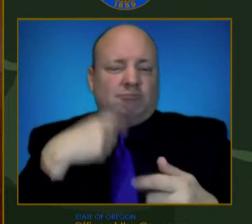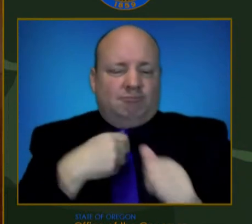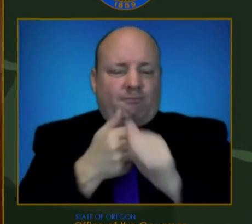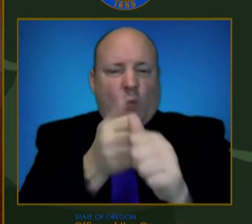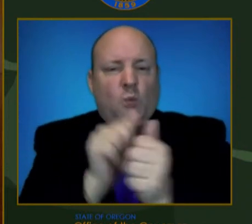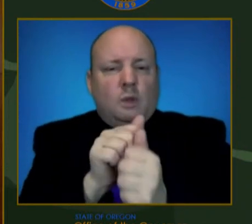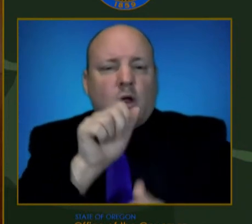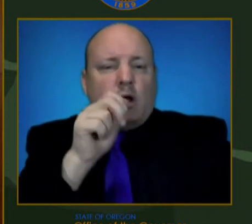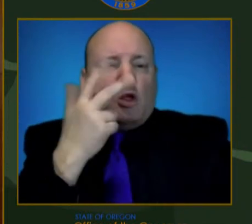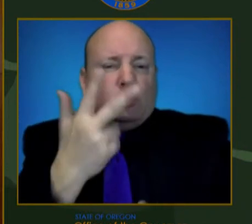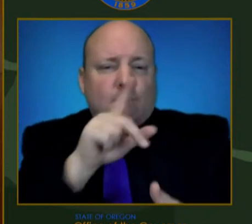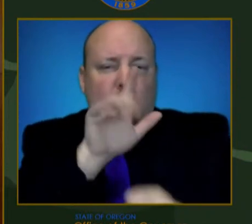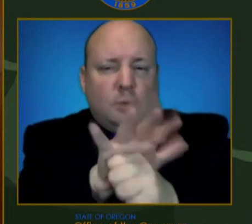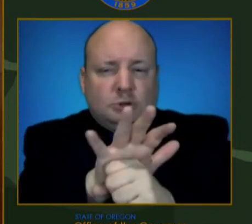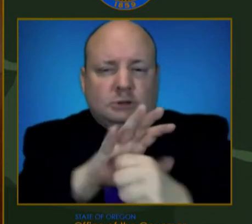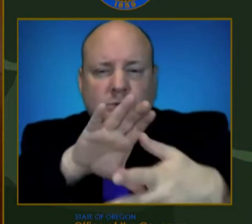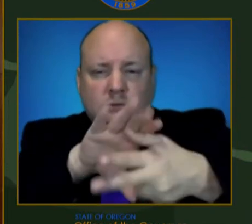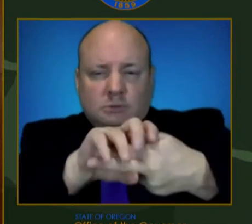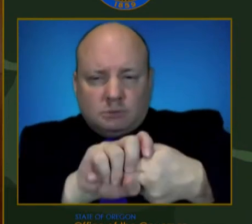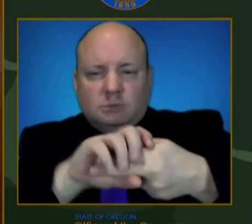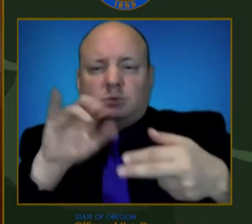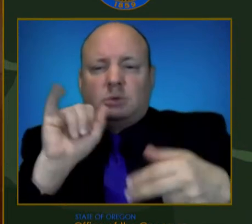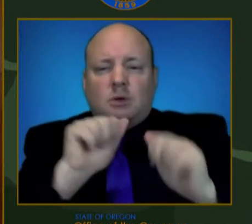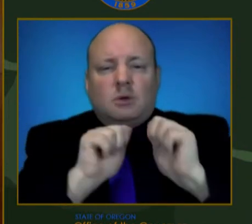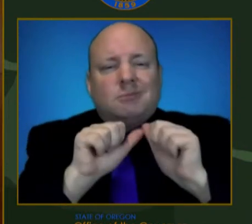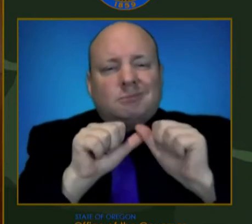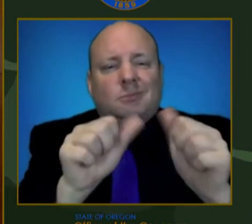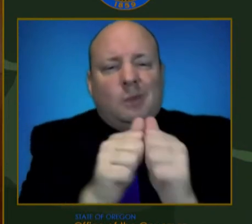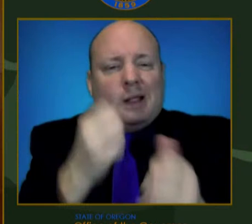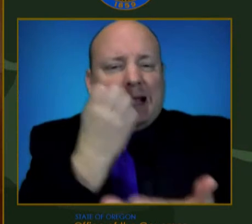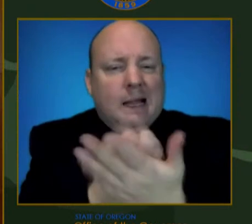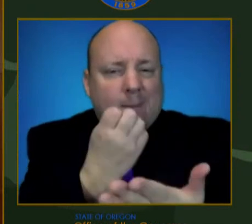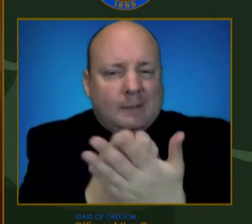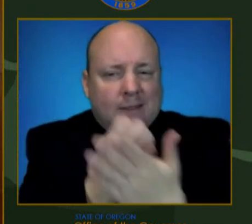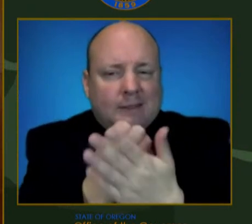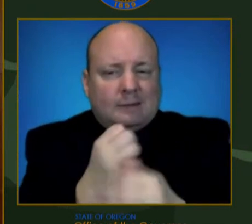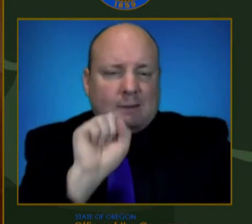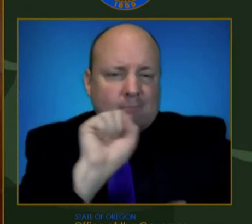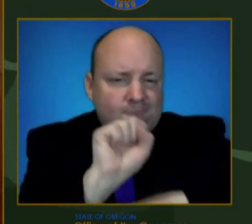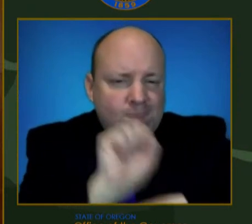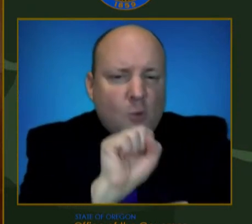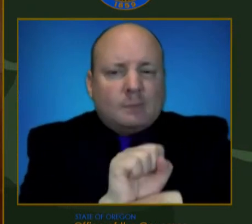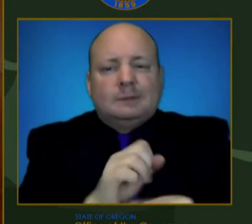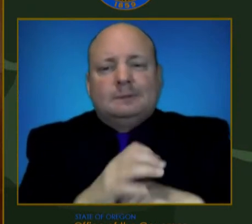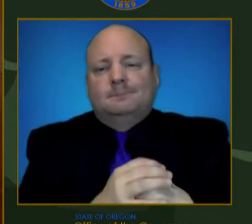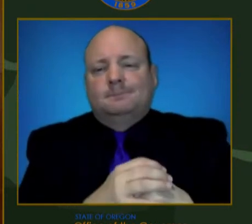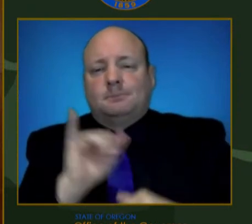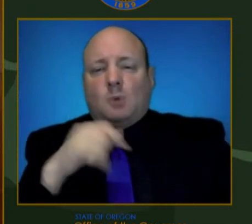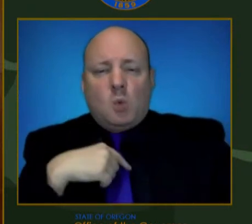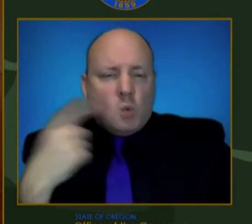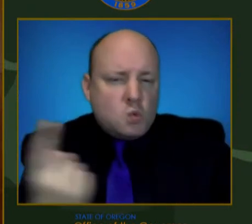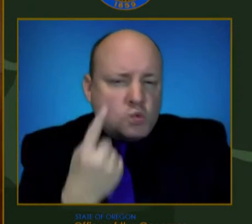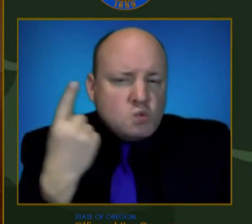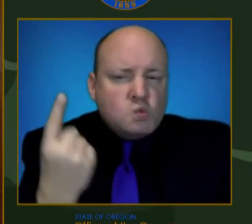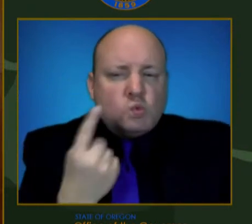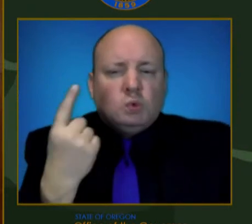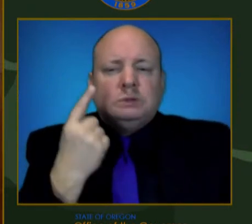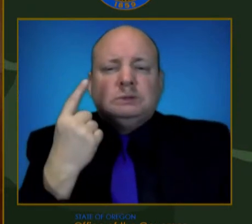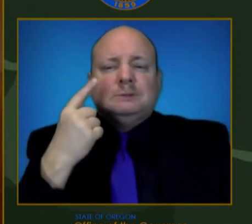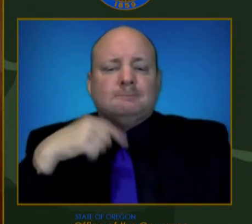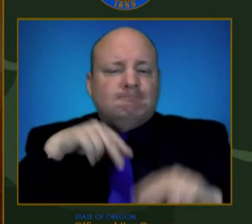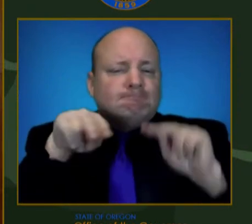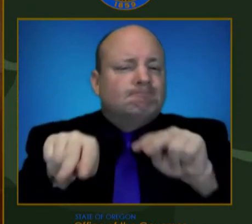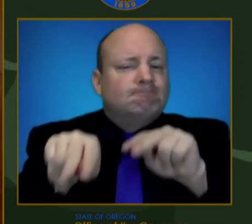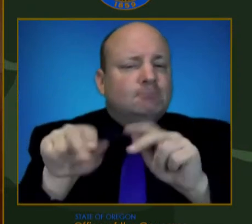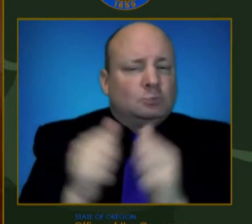every working family can thrive. As always, my eyes are set on giving our children a future that is